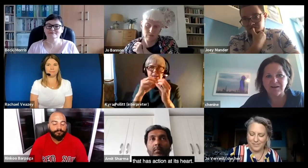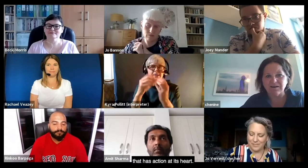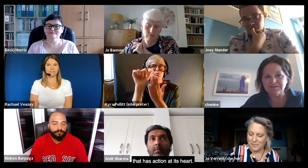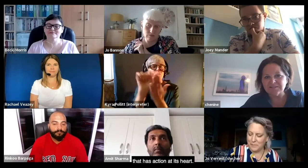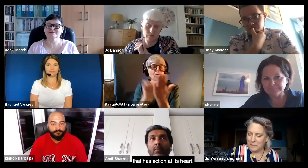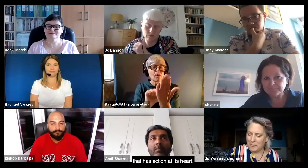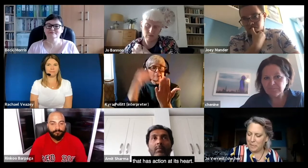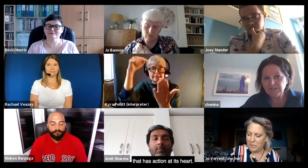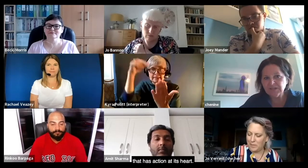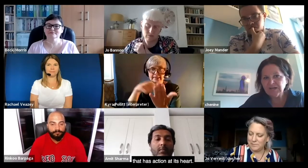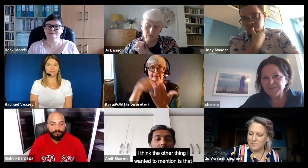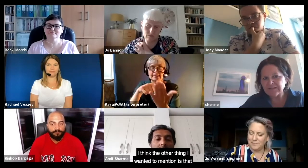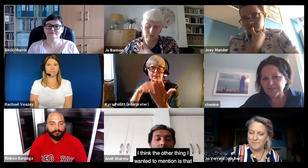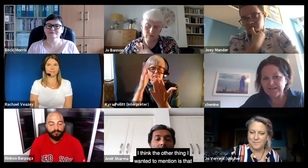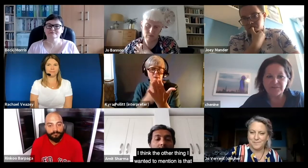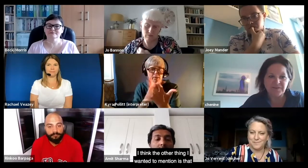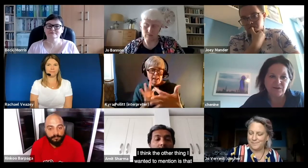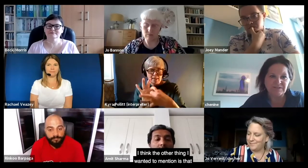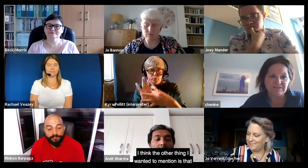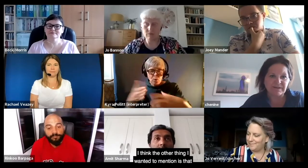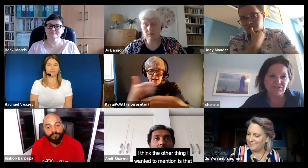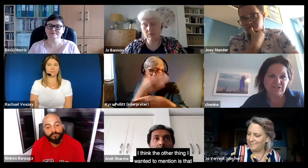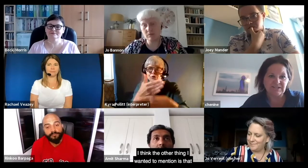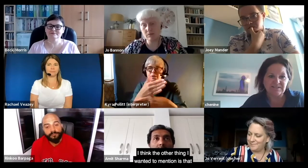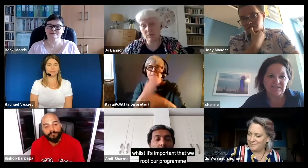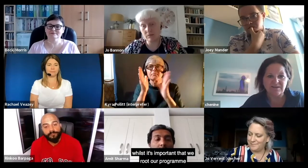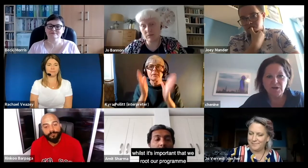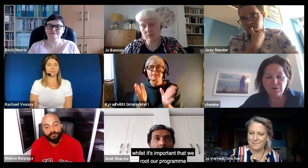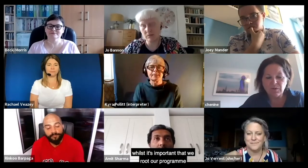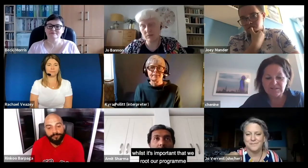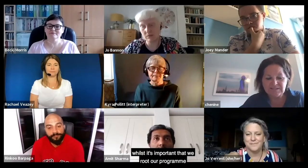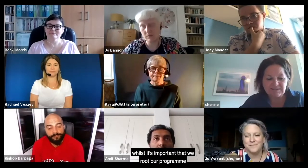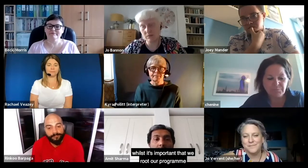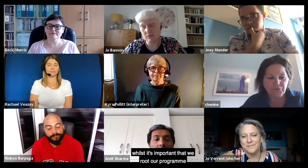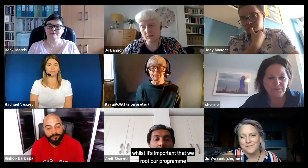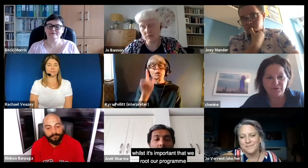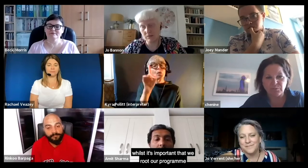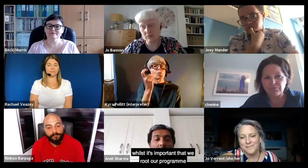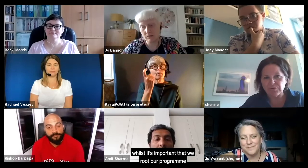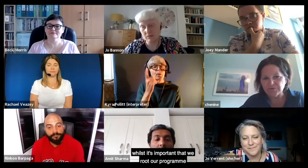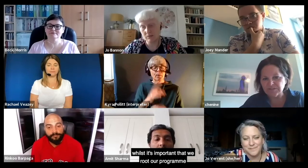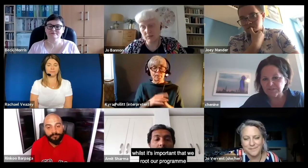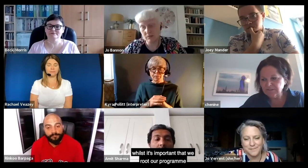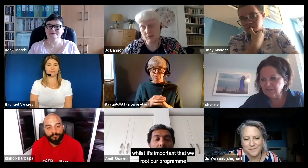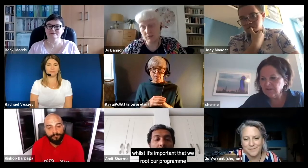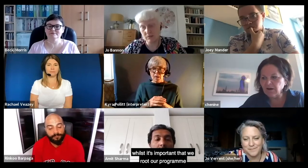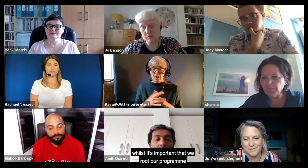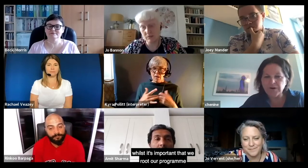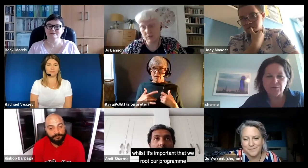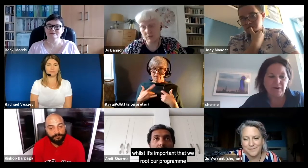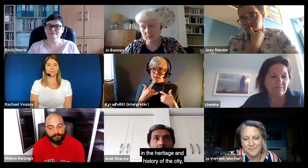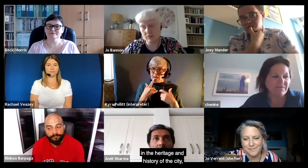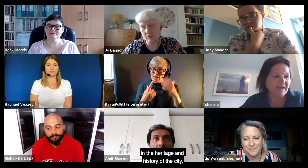its heart. I think the other thing I wanted to mention is that whilst it's important that we root